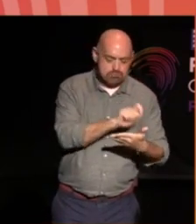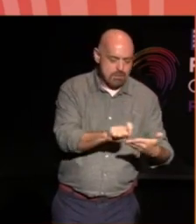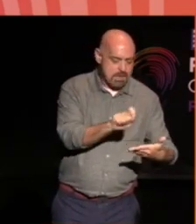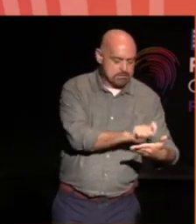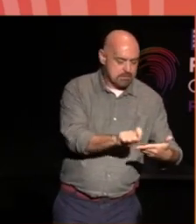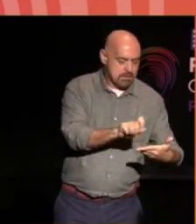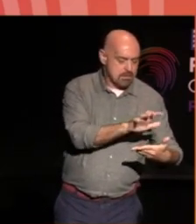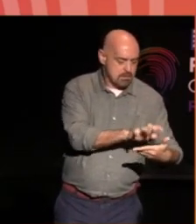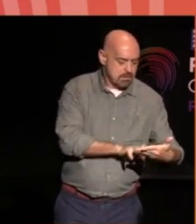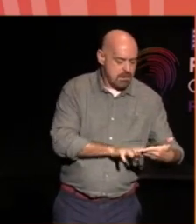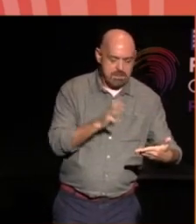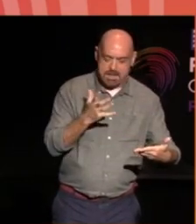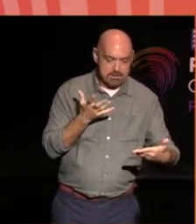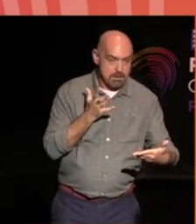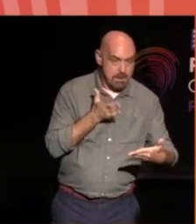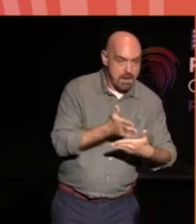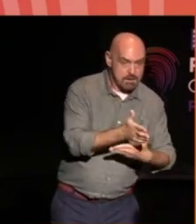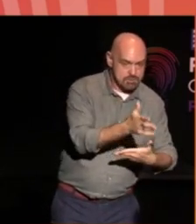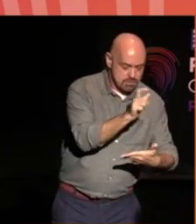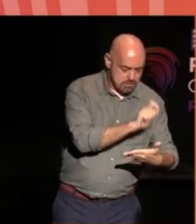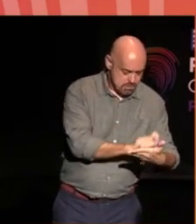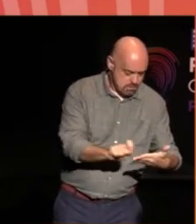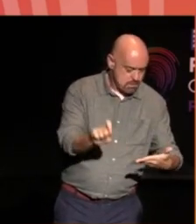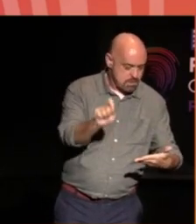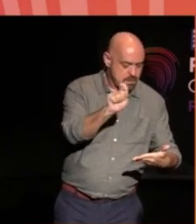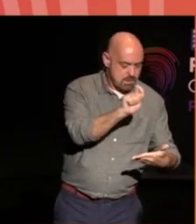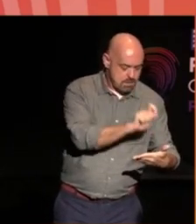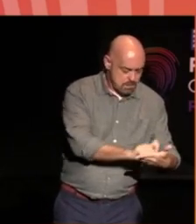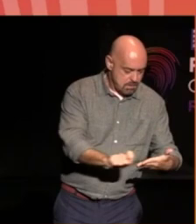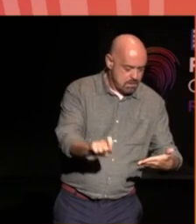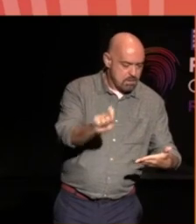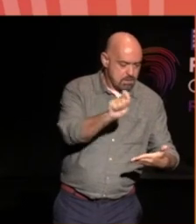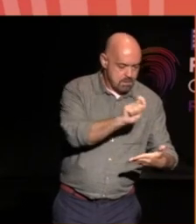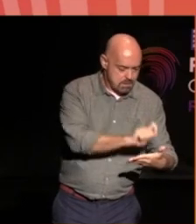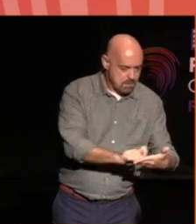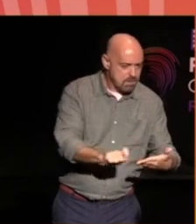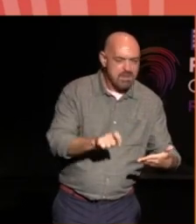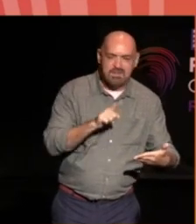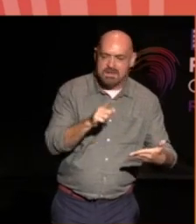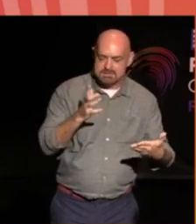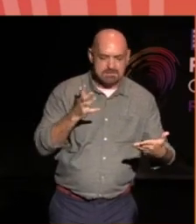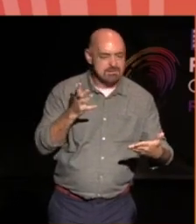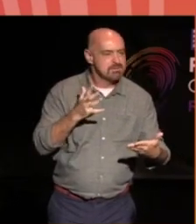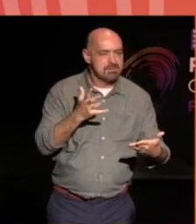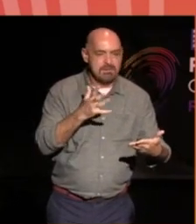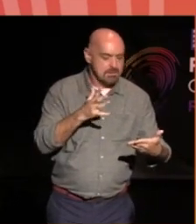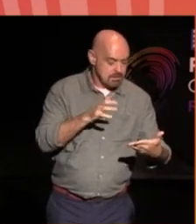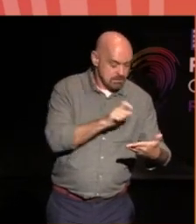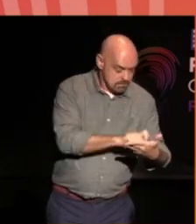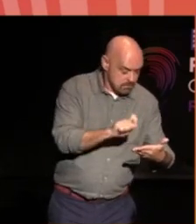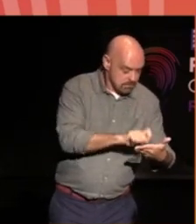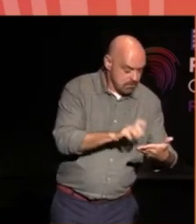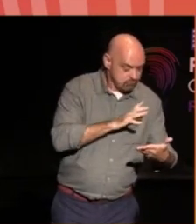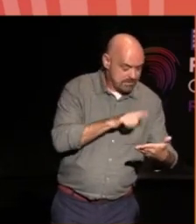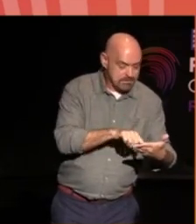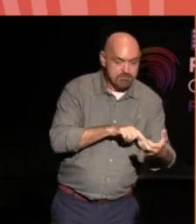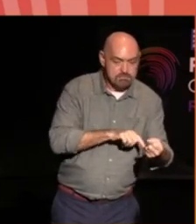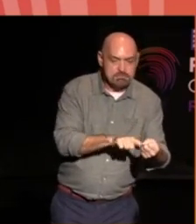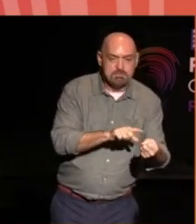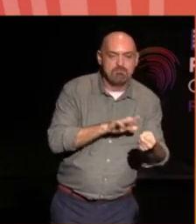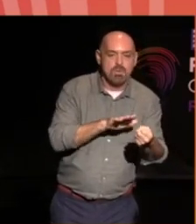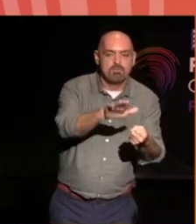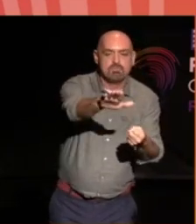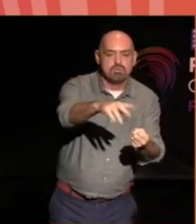down? What is that gesture? It's kind of a gesture towards the future, towards someone who isn't